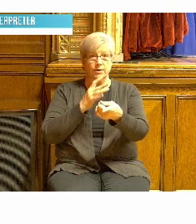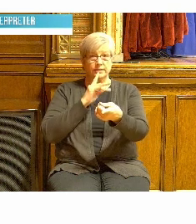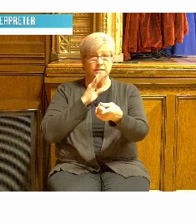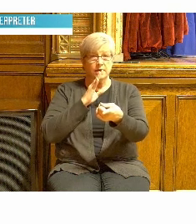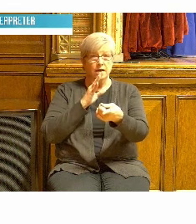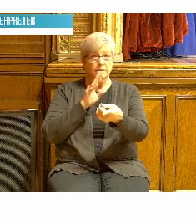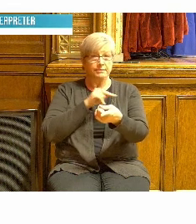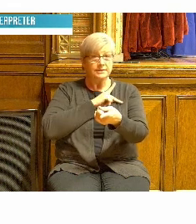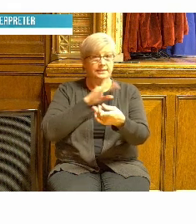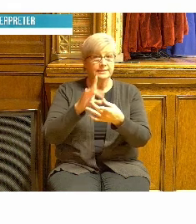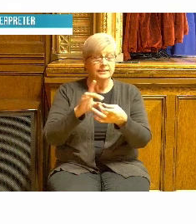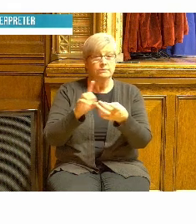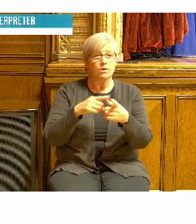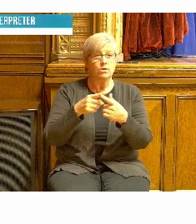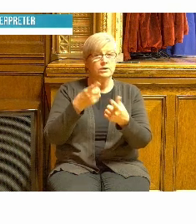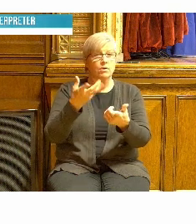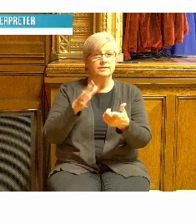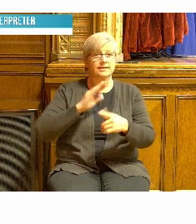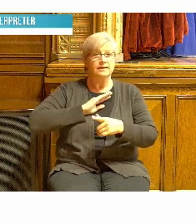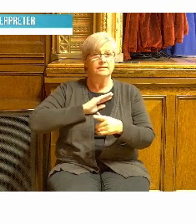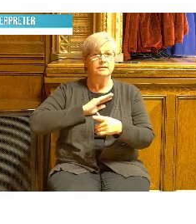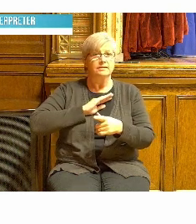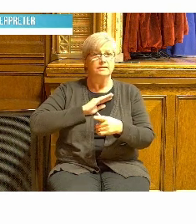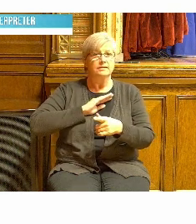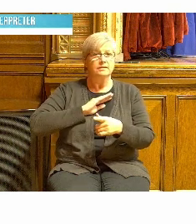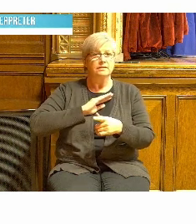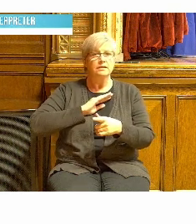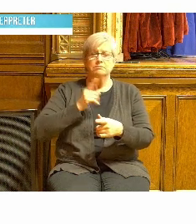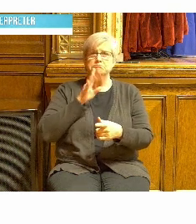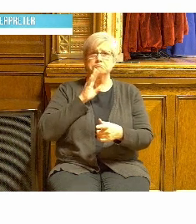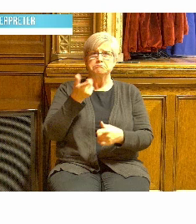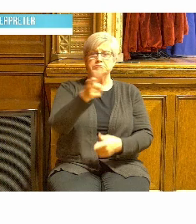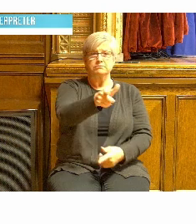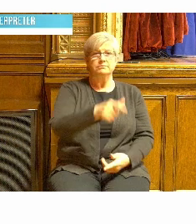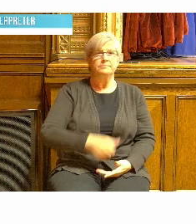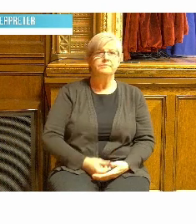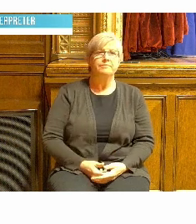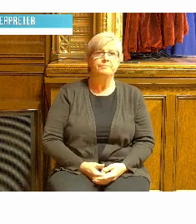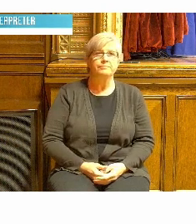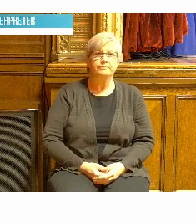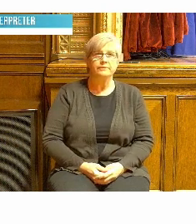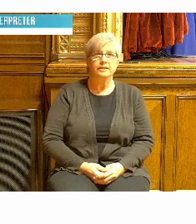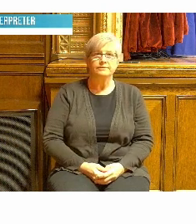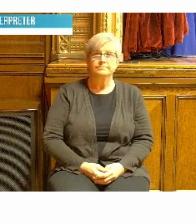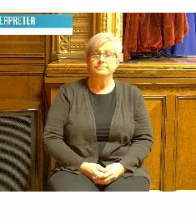giving personal testimony or are you all set? I'll speak. Okay.